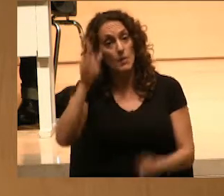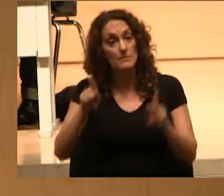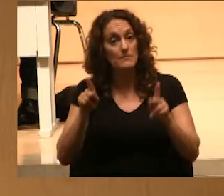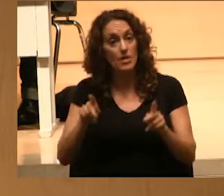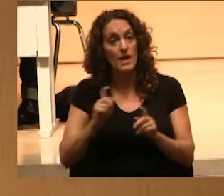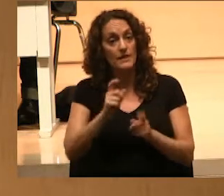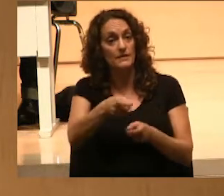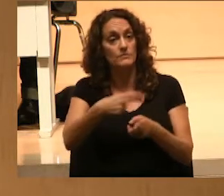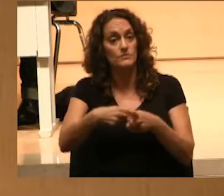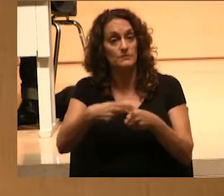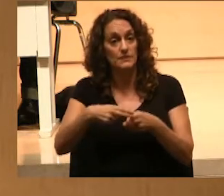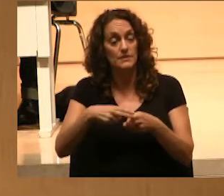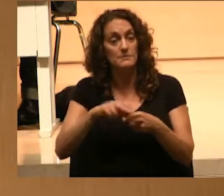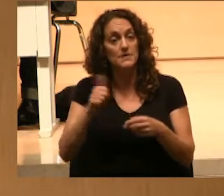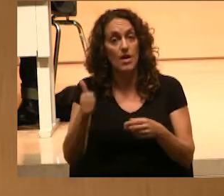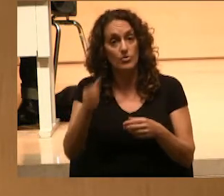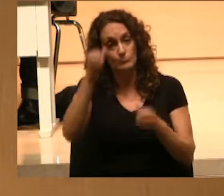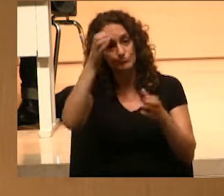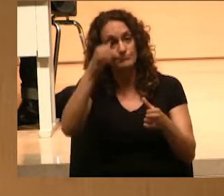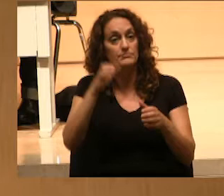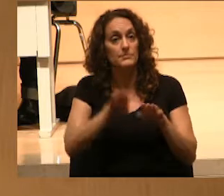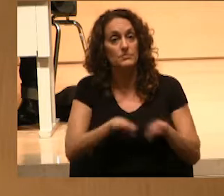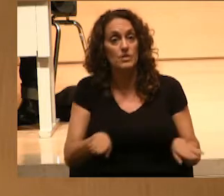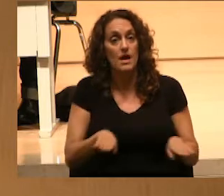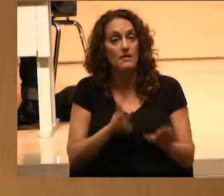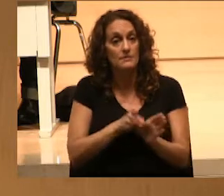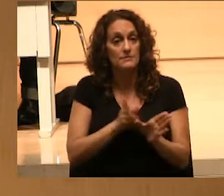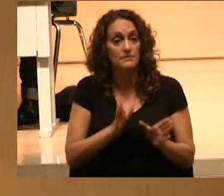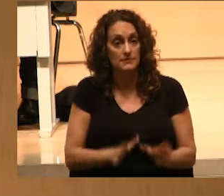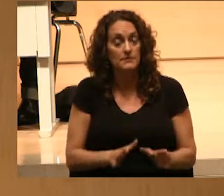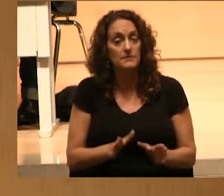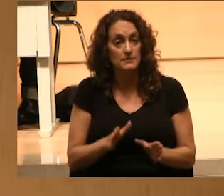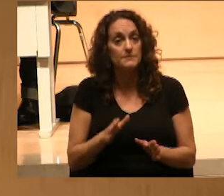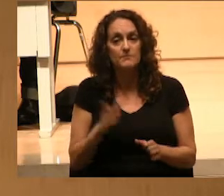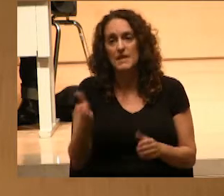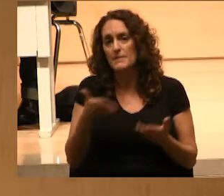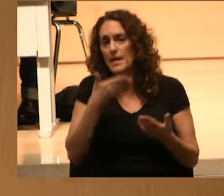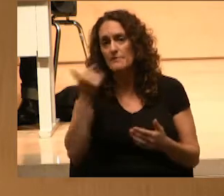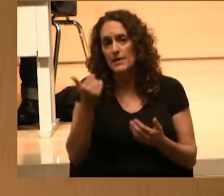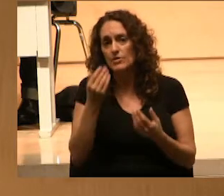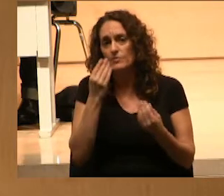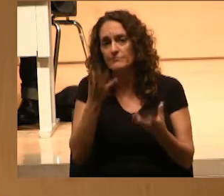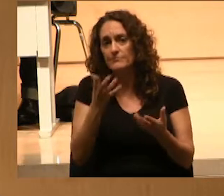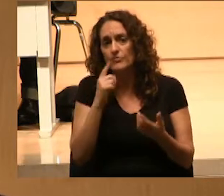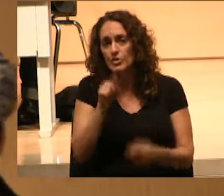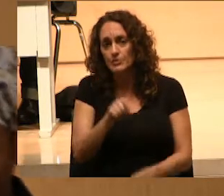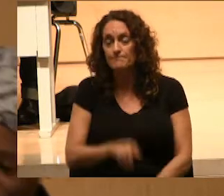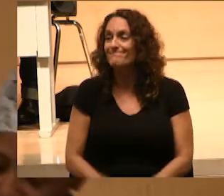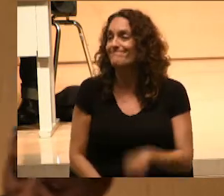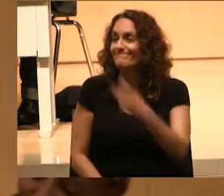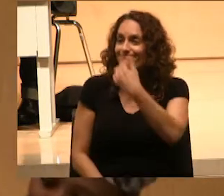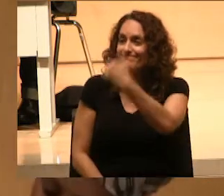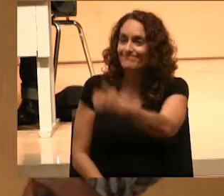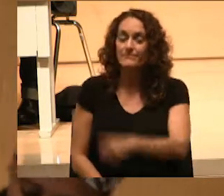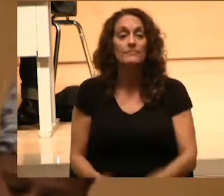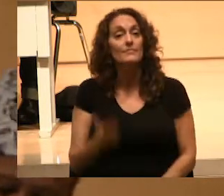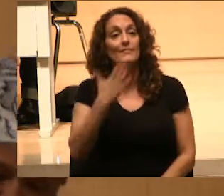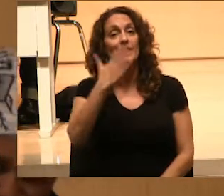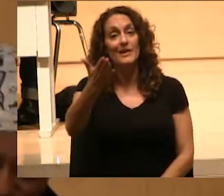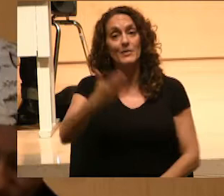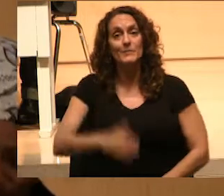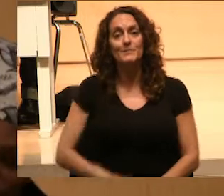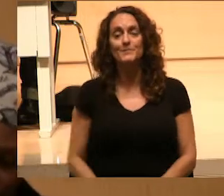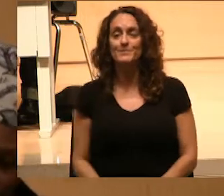information. I know other child and adolescent psychiatrists and who are down in that area who might have better information for you. Thank you.